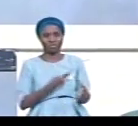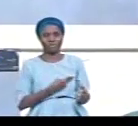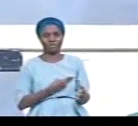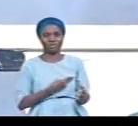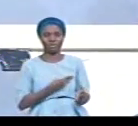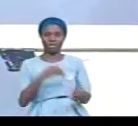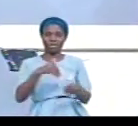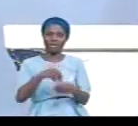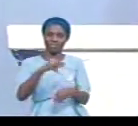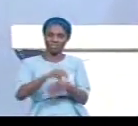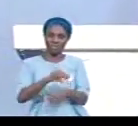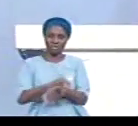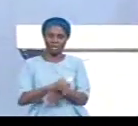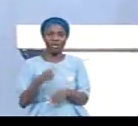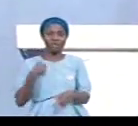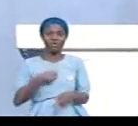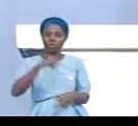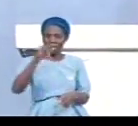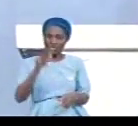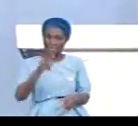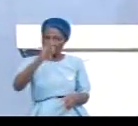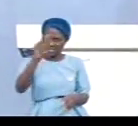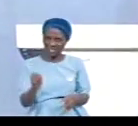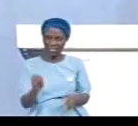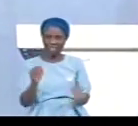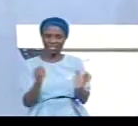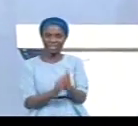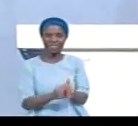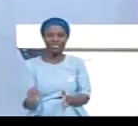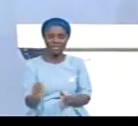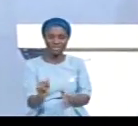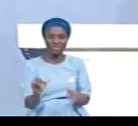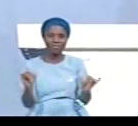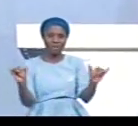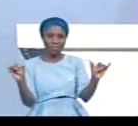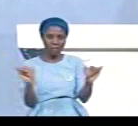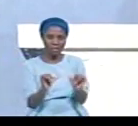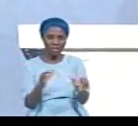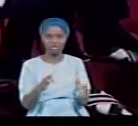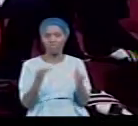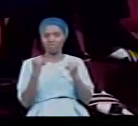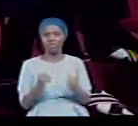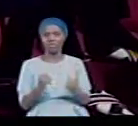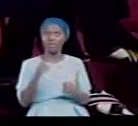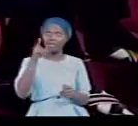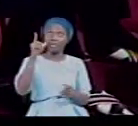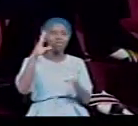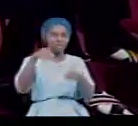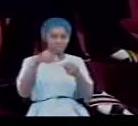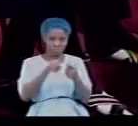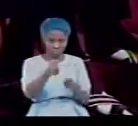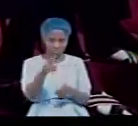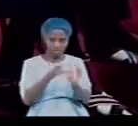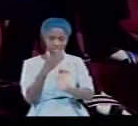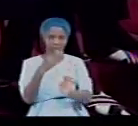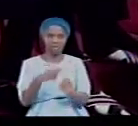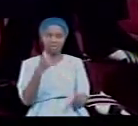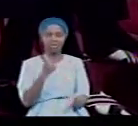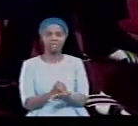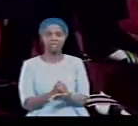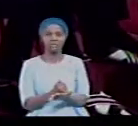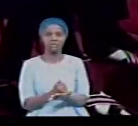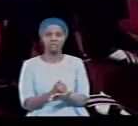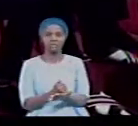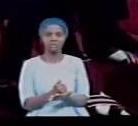that same measure of power. He will give it to you. In Acts of the